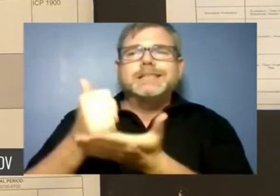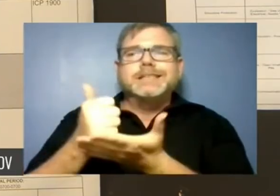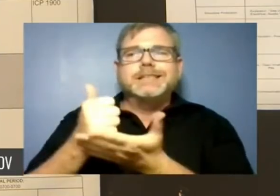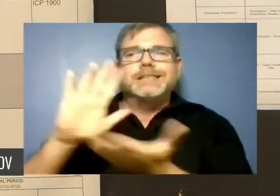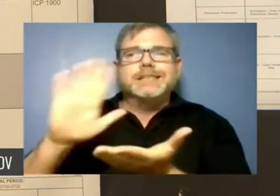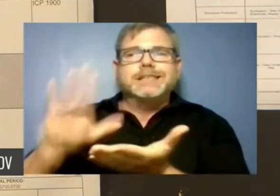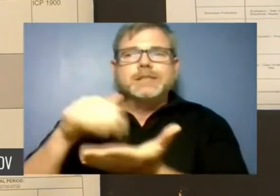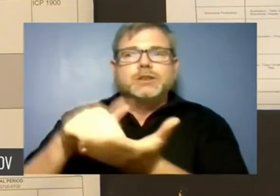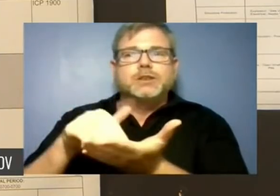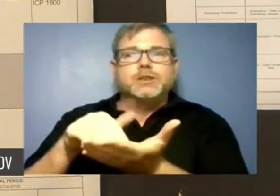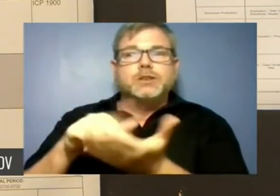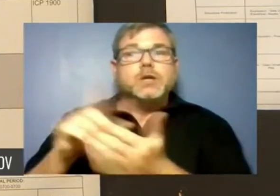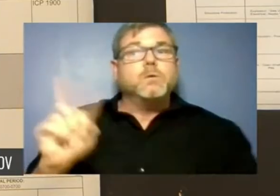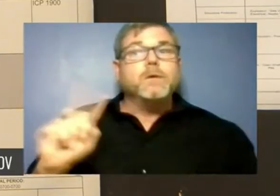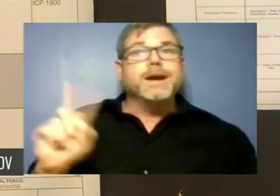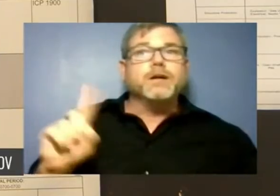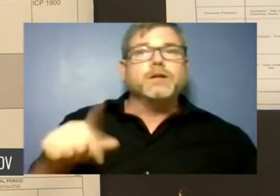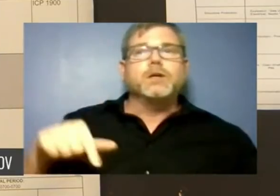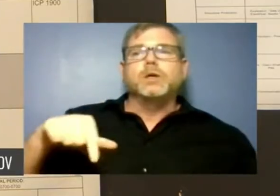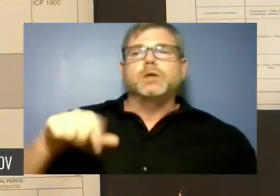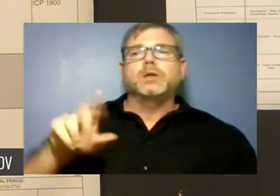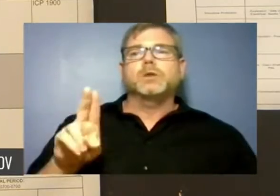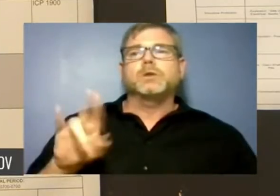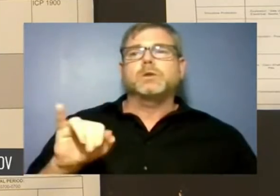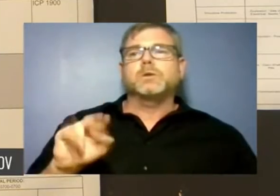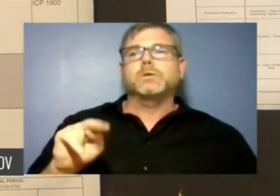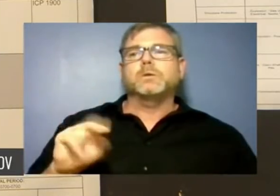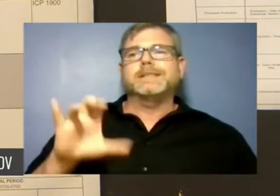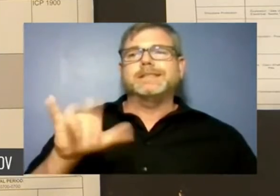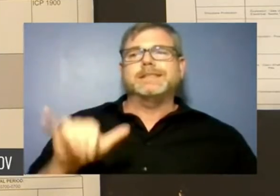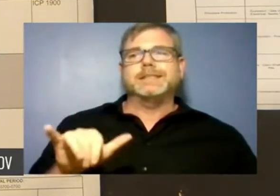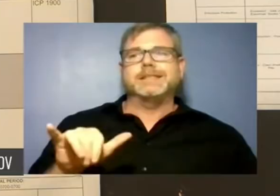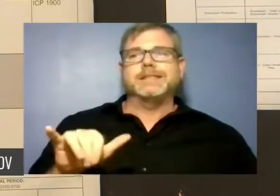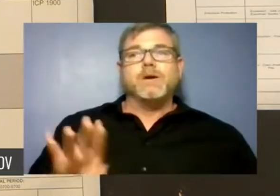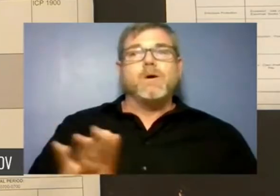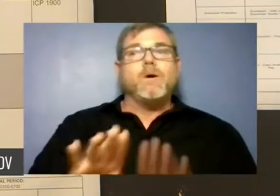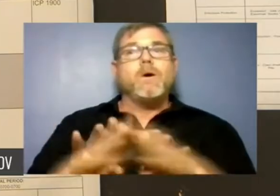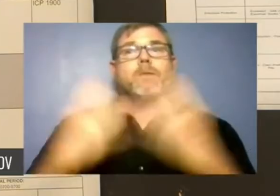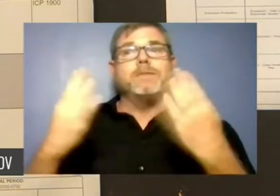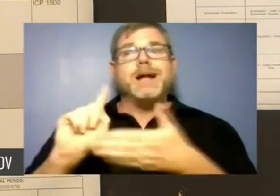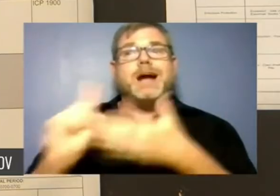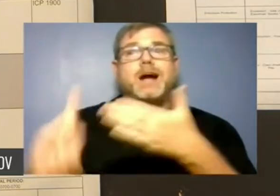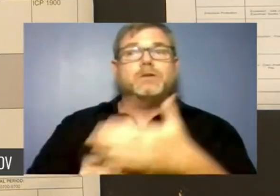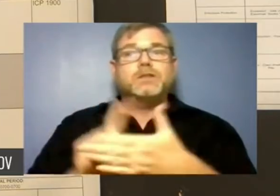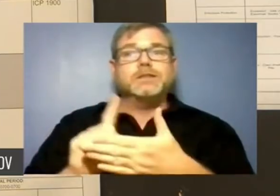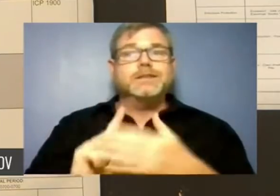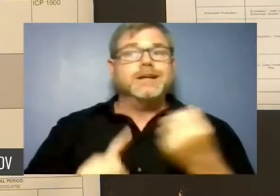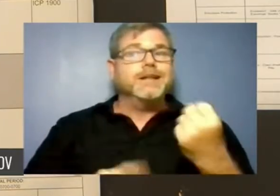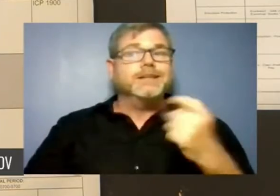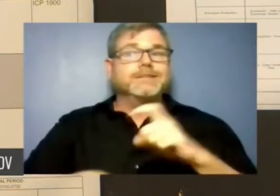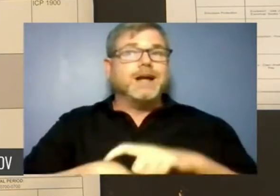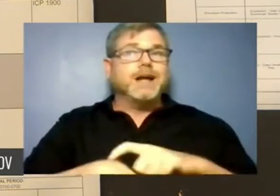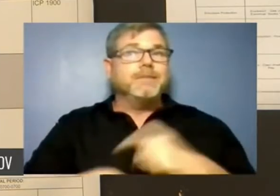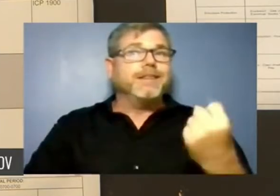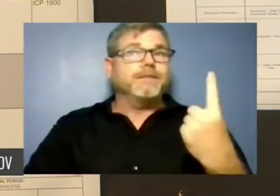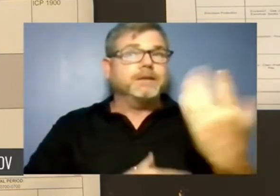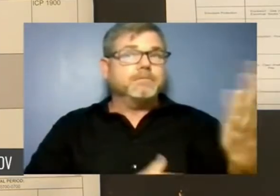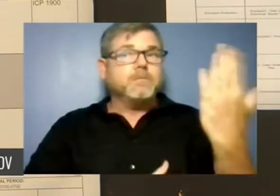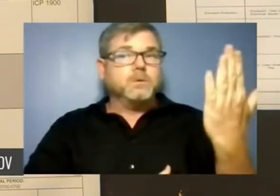Saturday. It's open 11 to 6. It'll have some great resources for residents from local to state